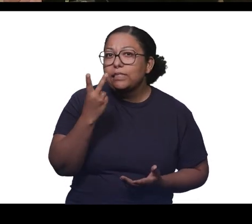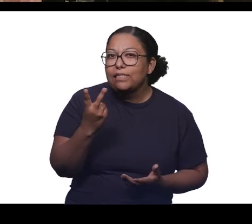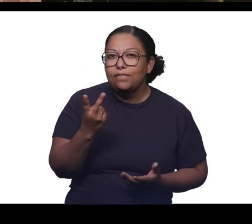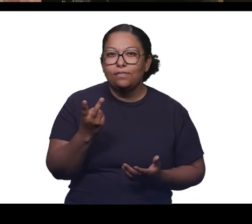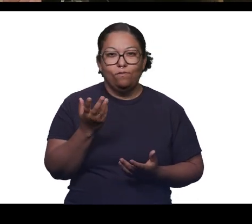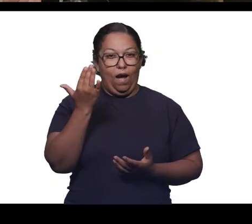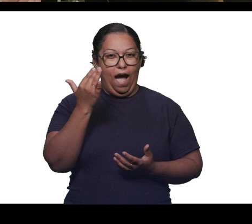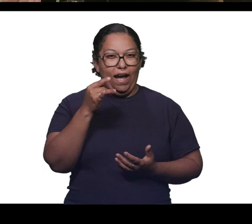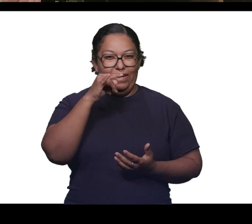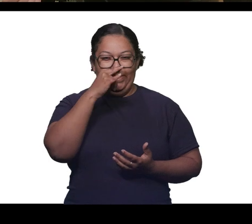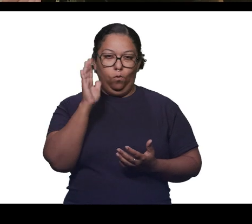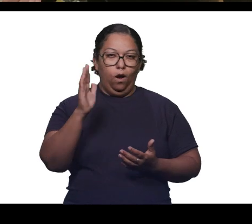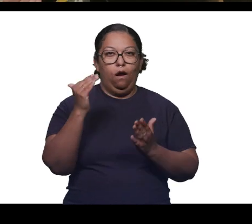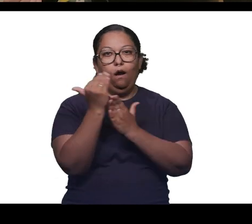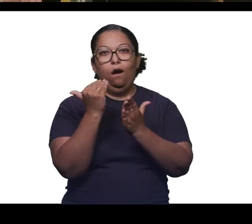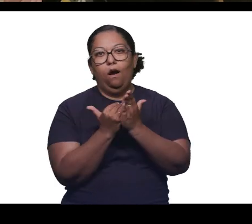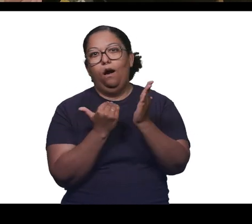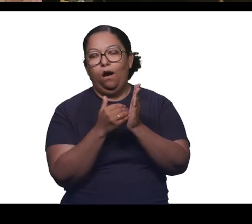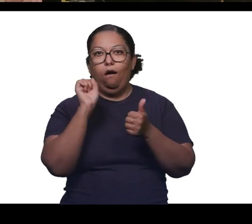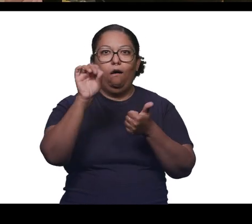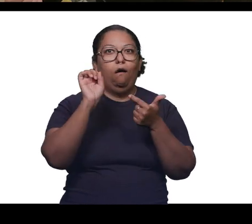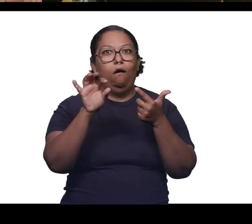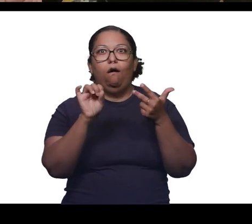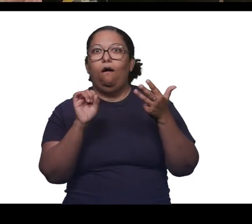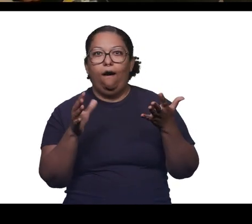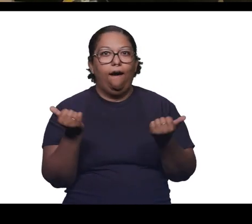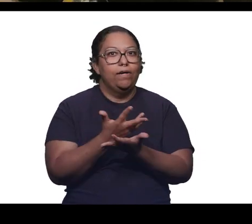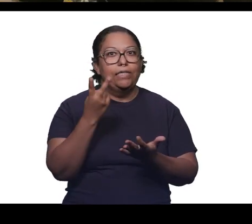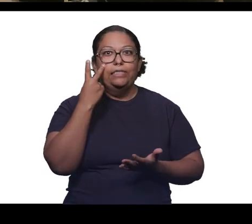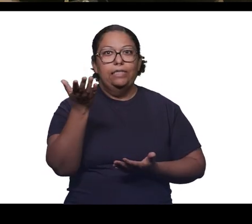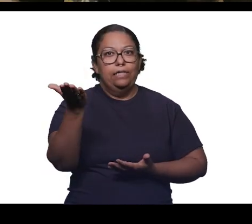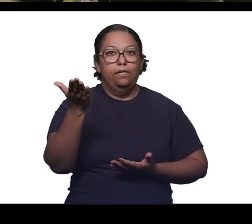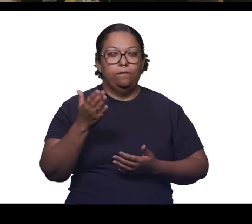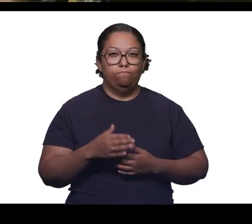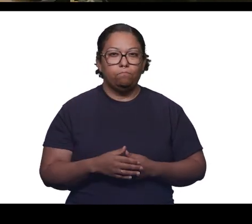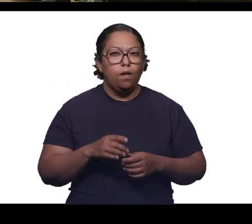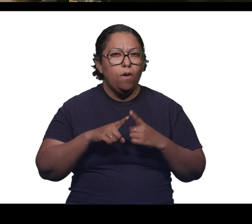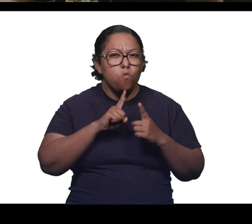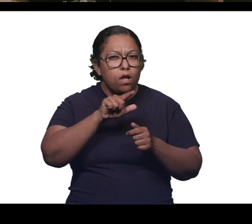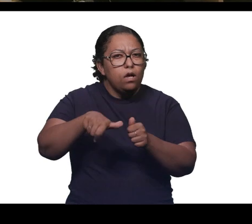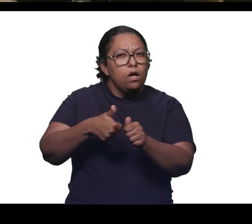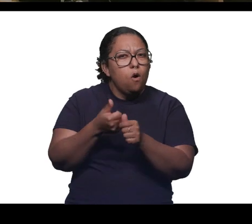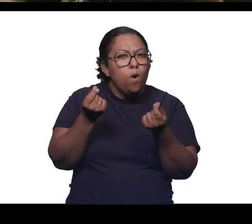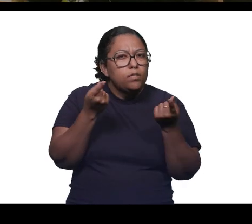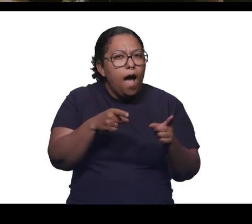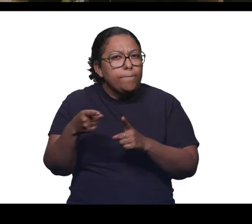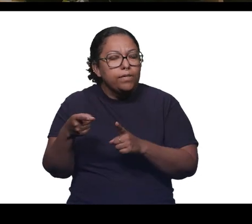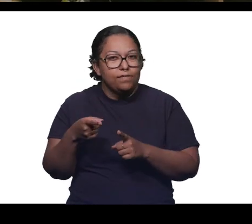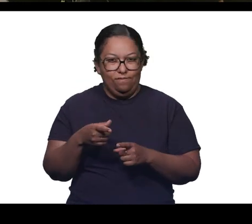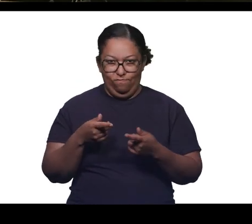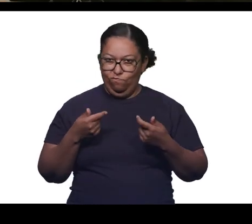what everything they see. But what's going on? So we're really trying to extract from them, what is